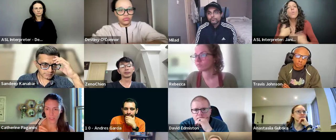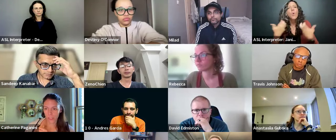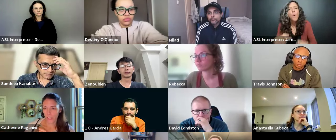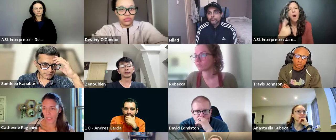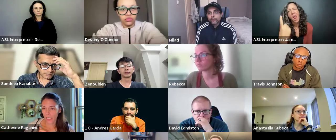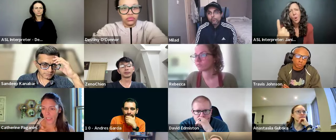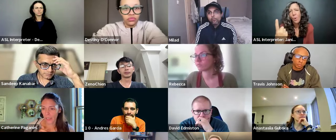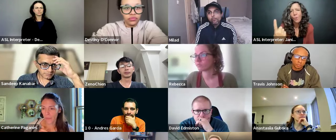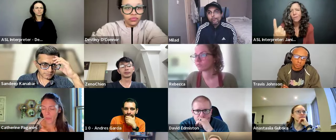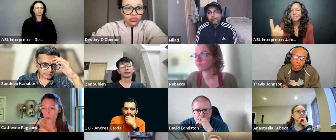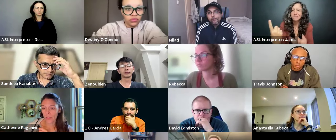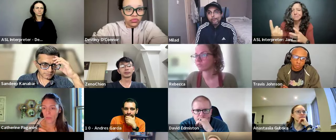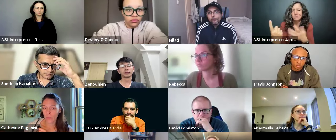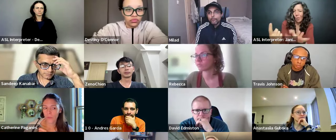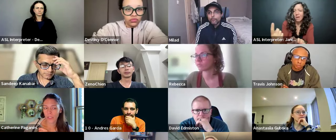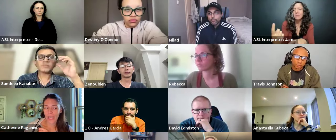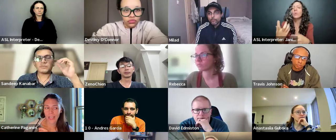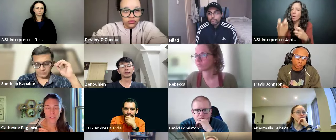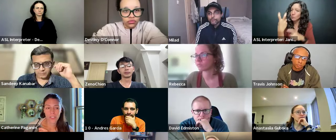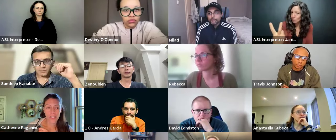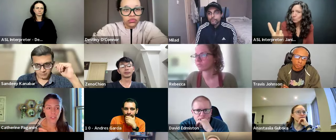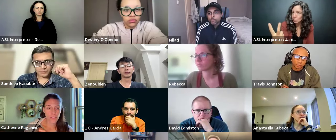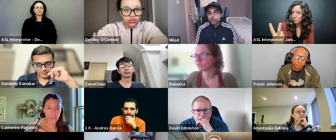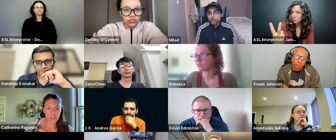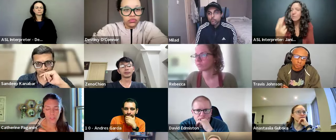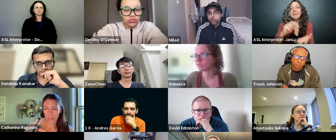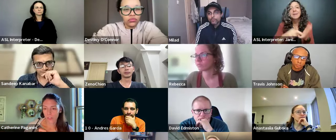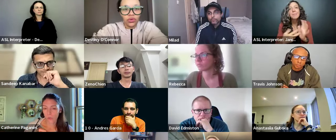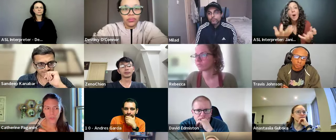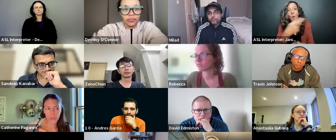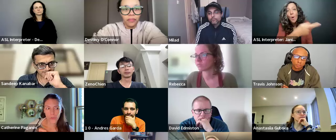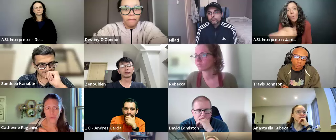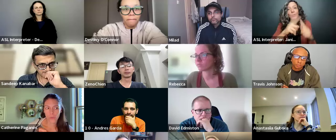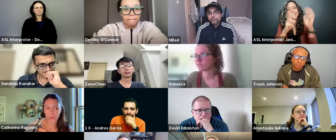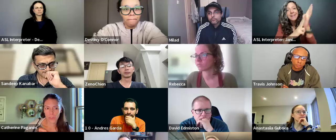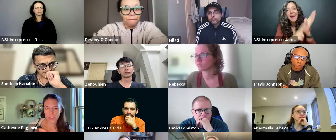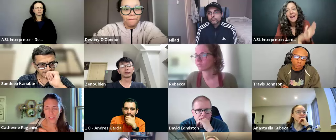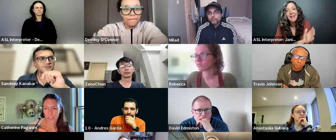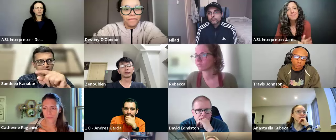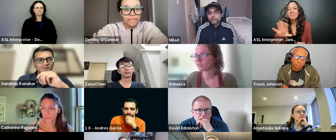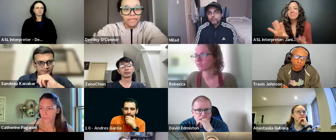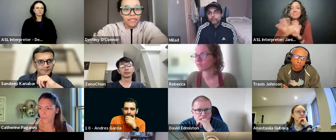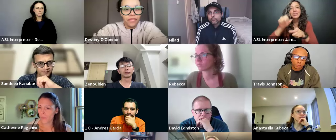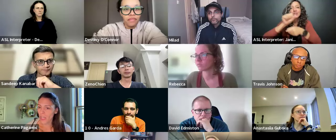alone there. So everyone will have to take a shift or two. We'll see how